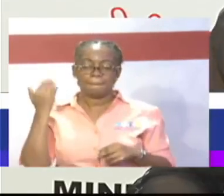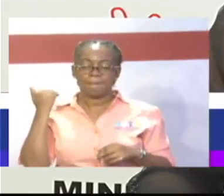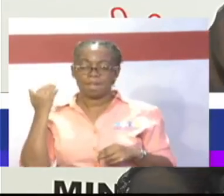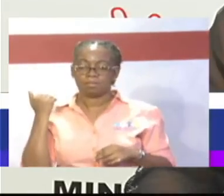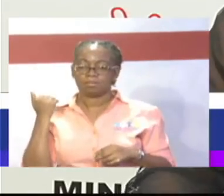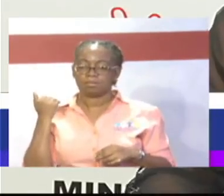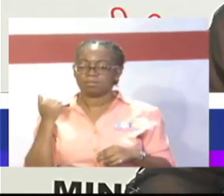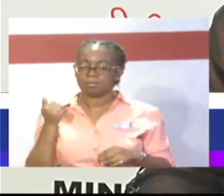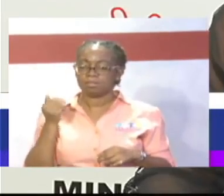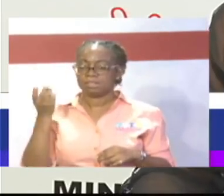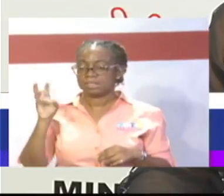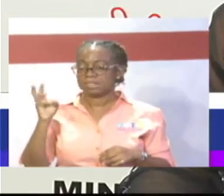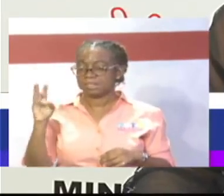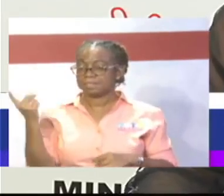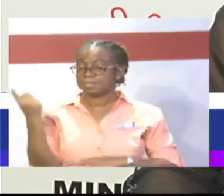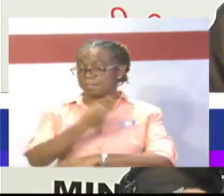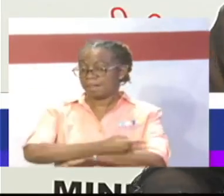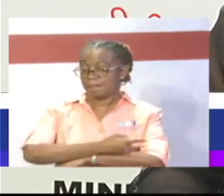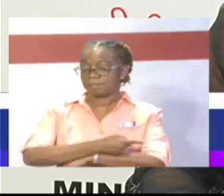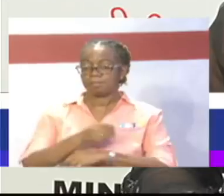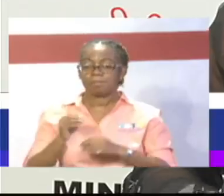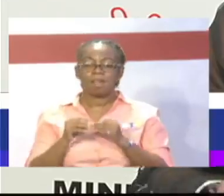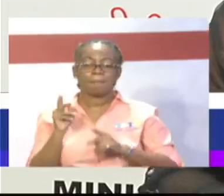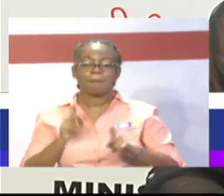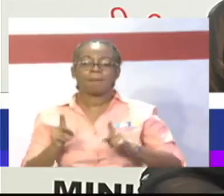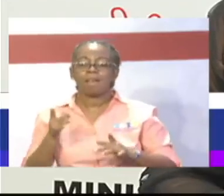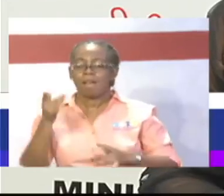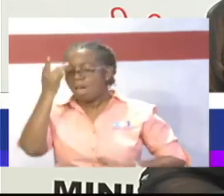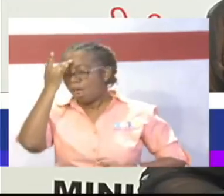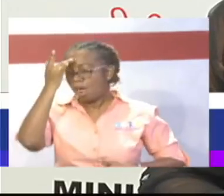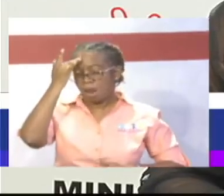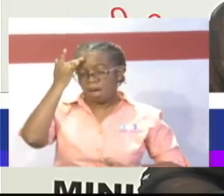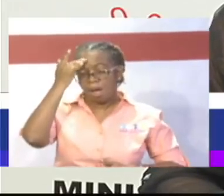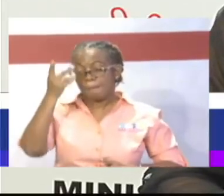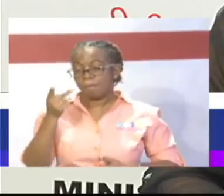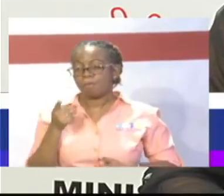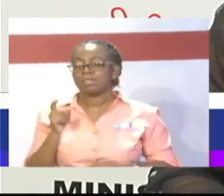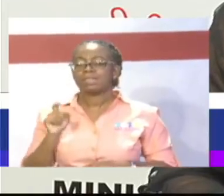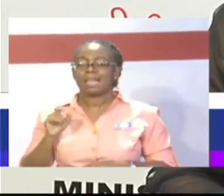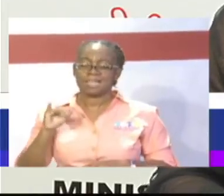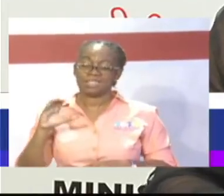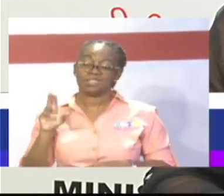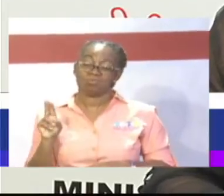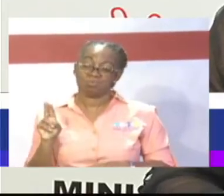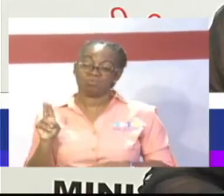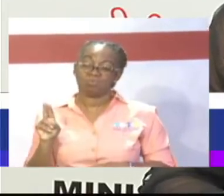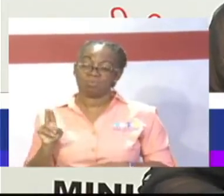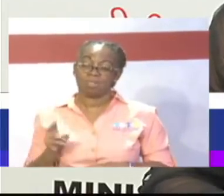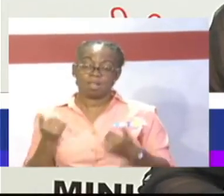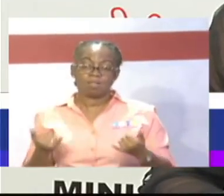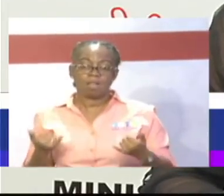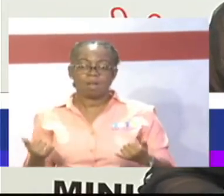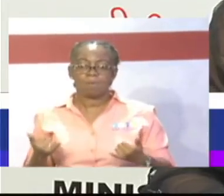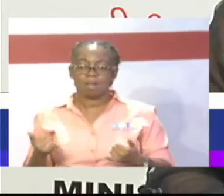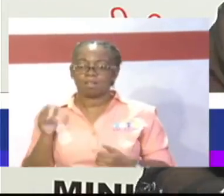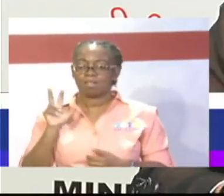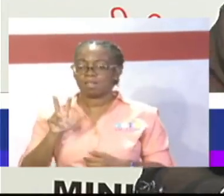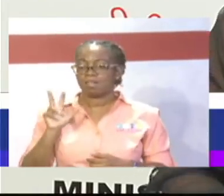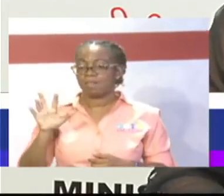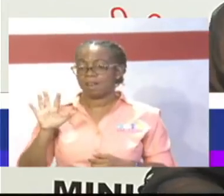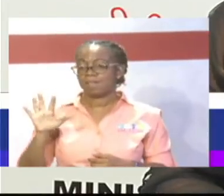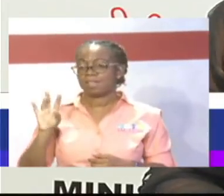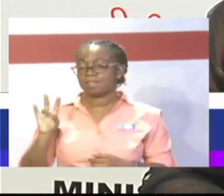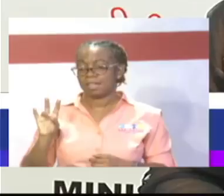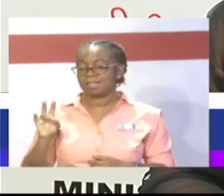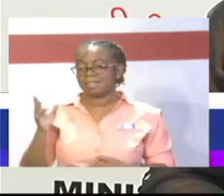past 16 days. This morning, there are 358 patients